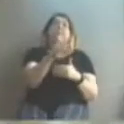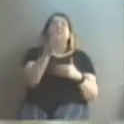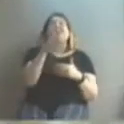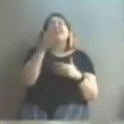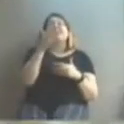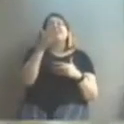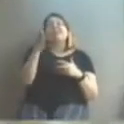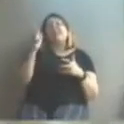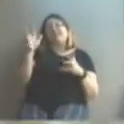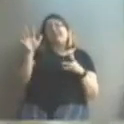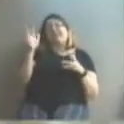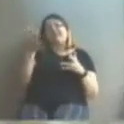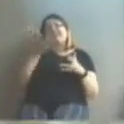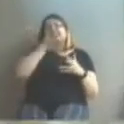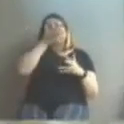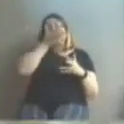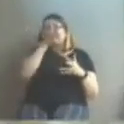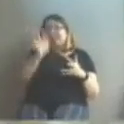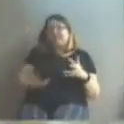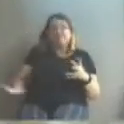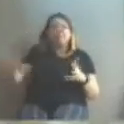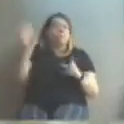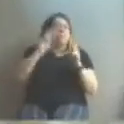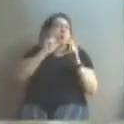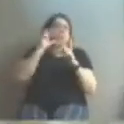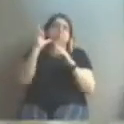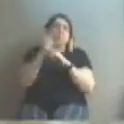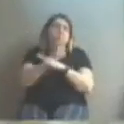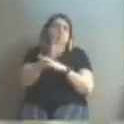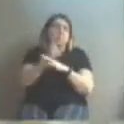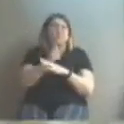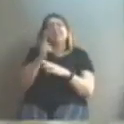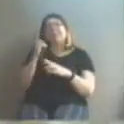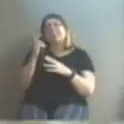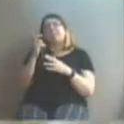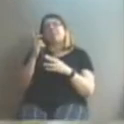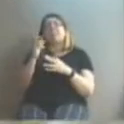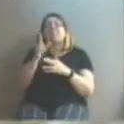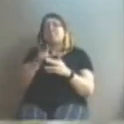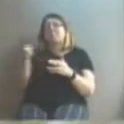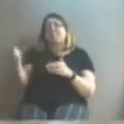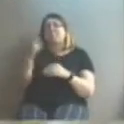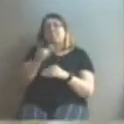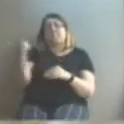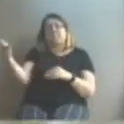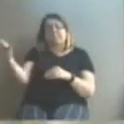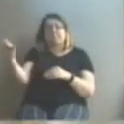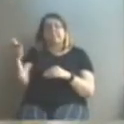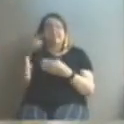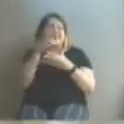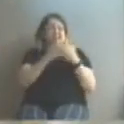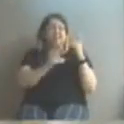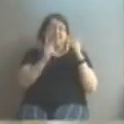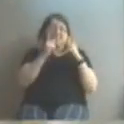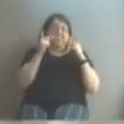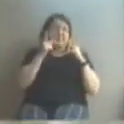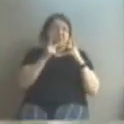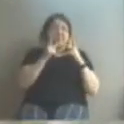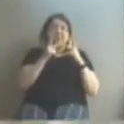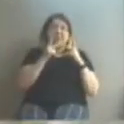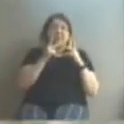out behind the building that no one's using over the summer gets mowed every other time. And then we've identified places on our